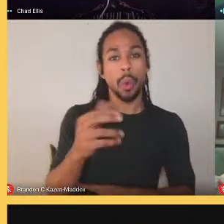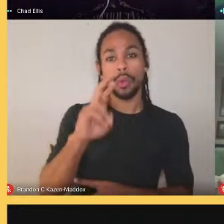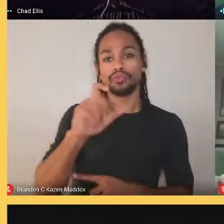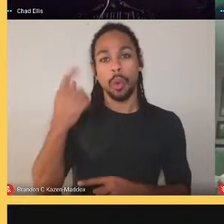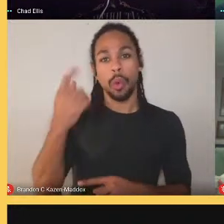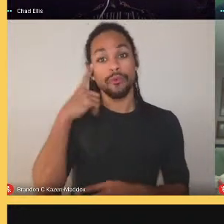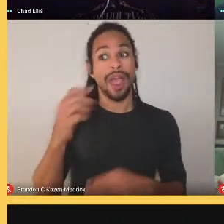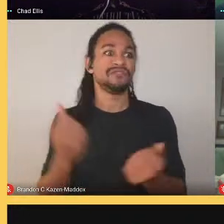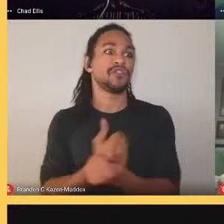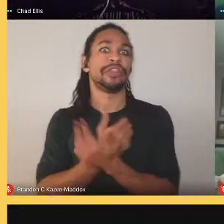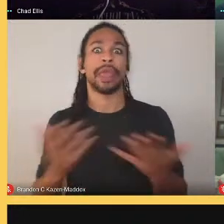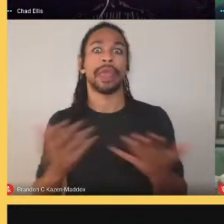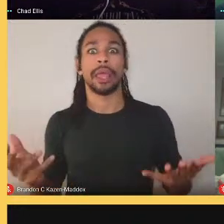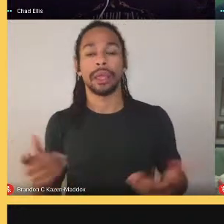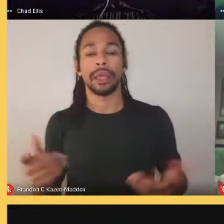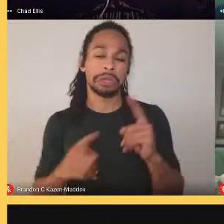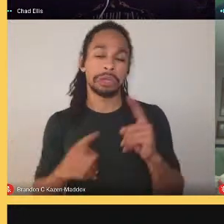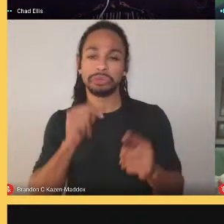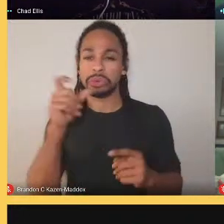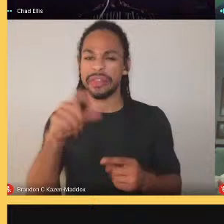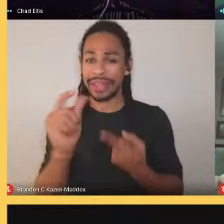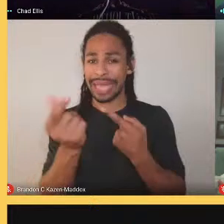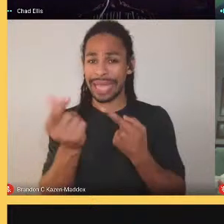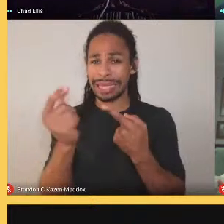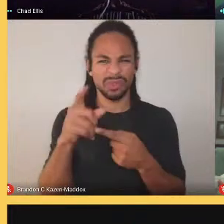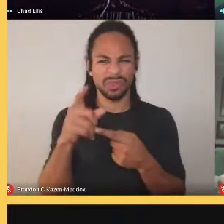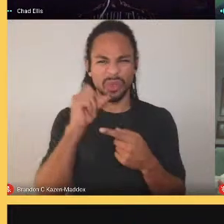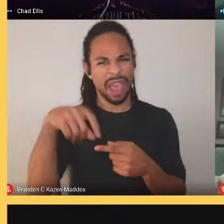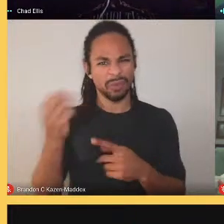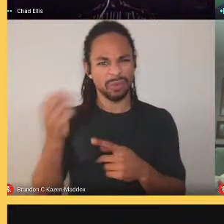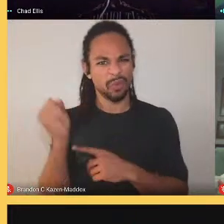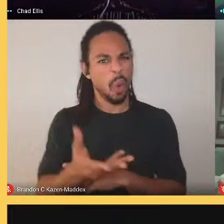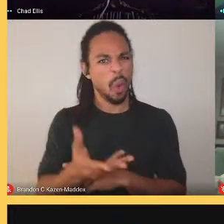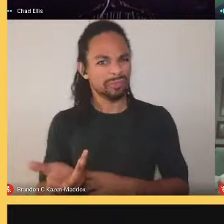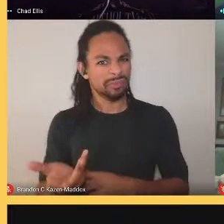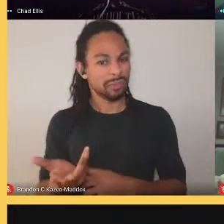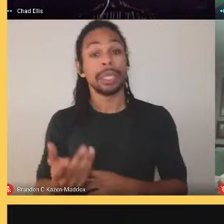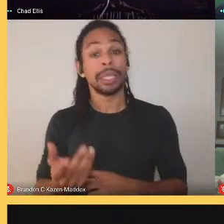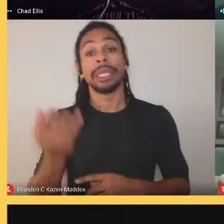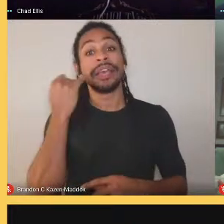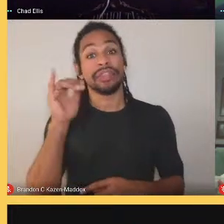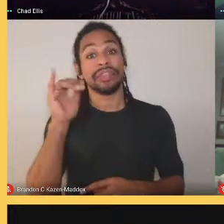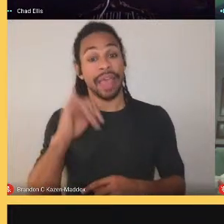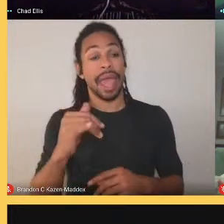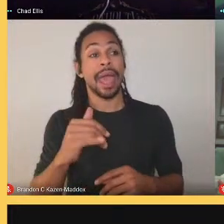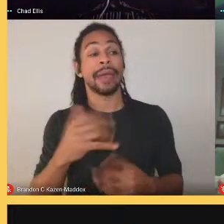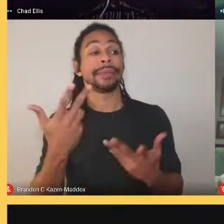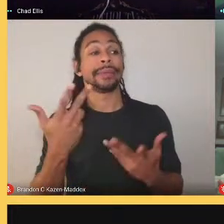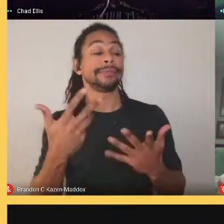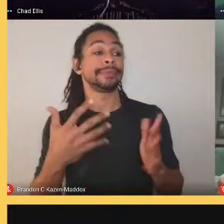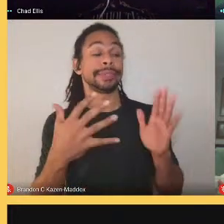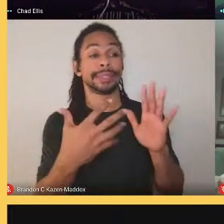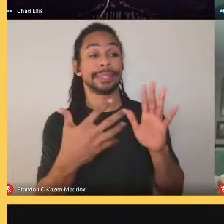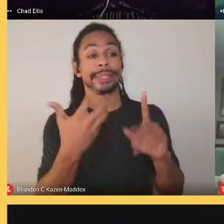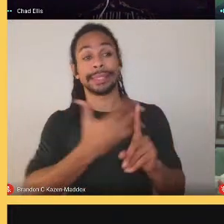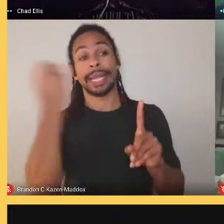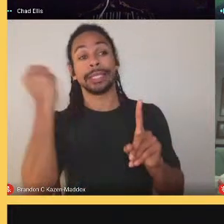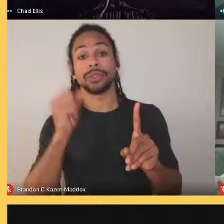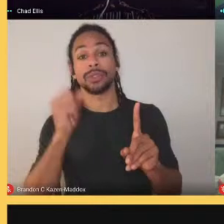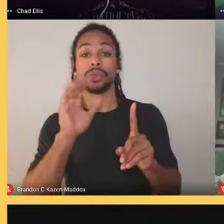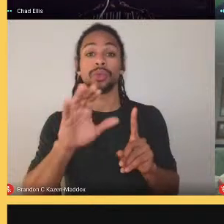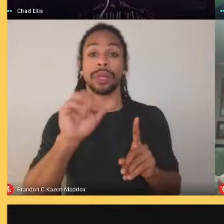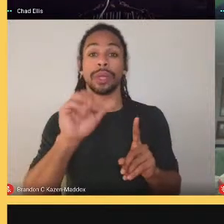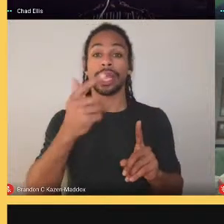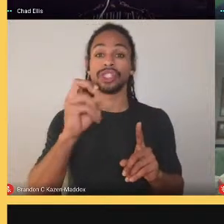If it takes away your agency as a player or as a GM for the collaborative storytelling experience, then don't